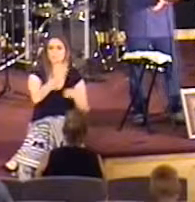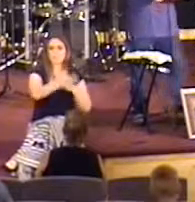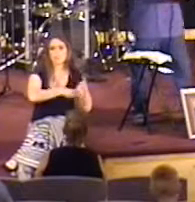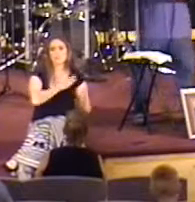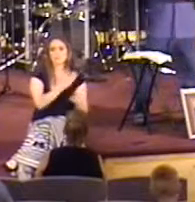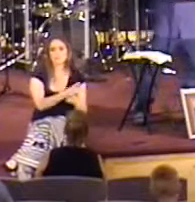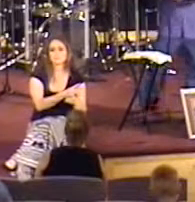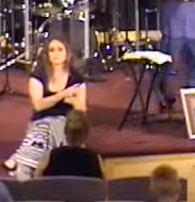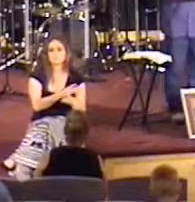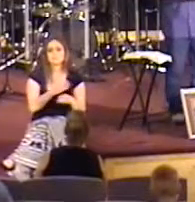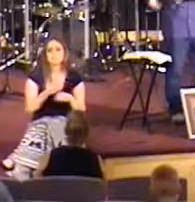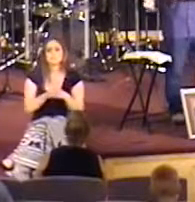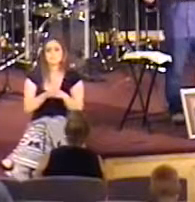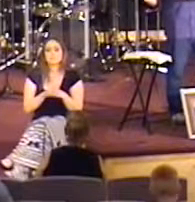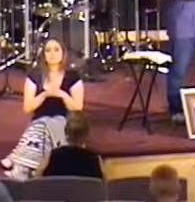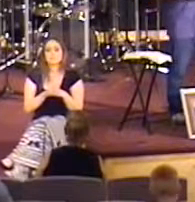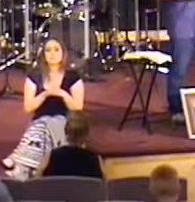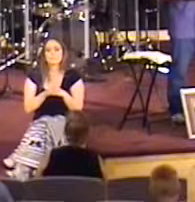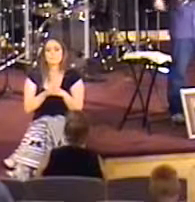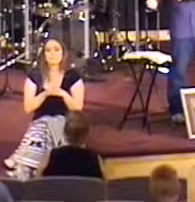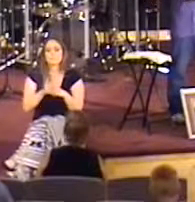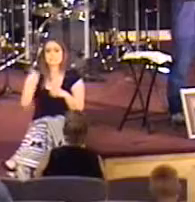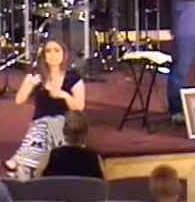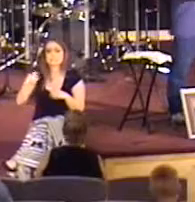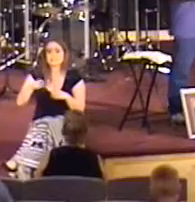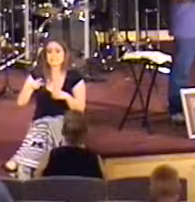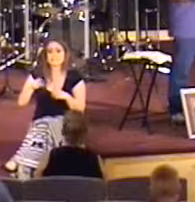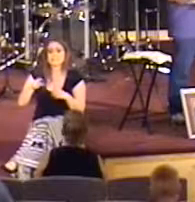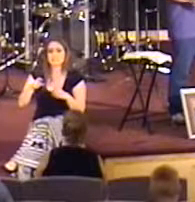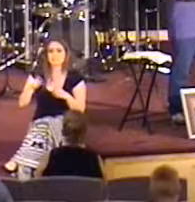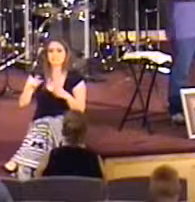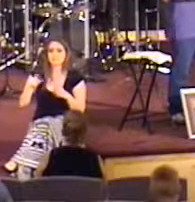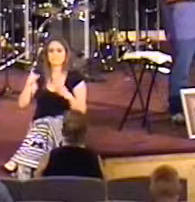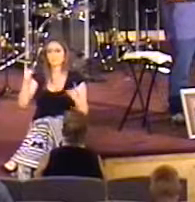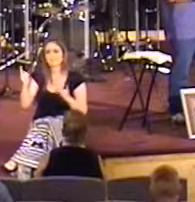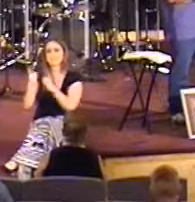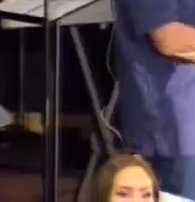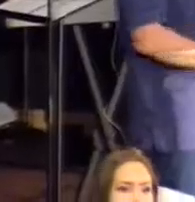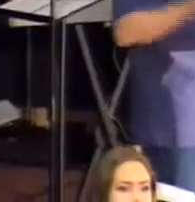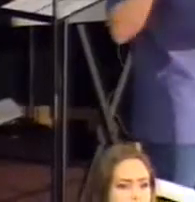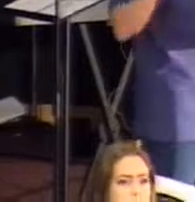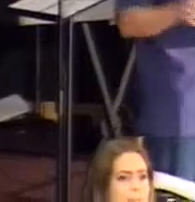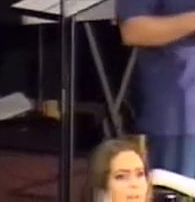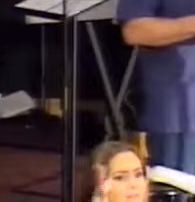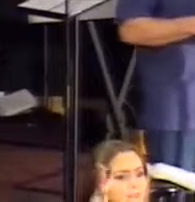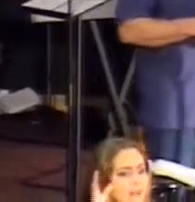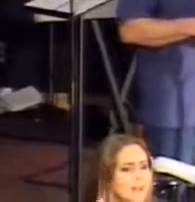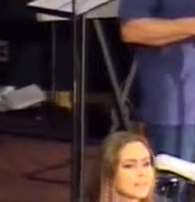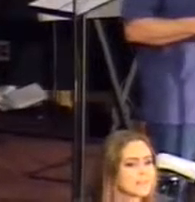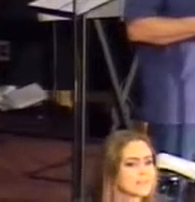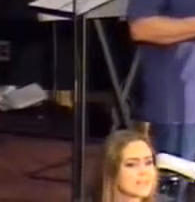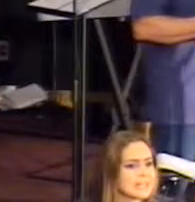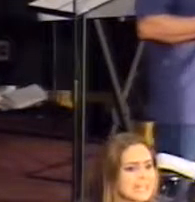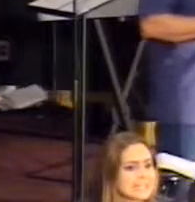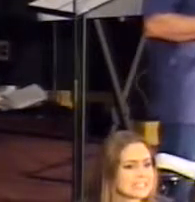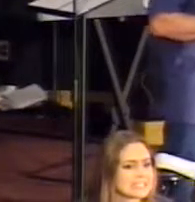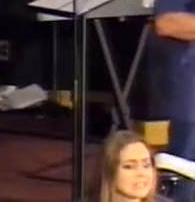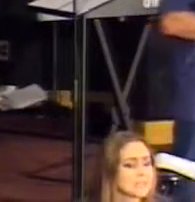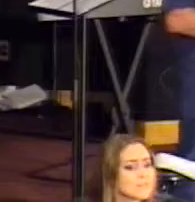pig cage, and finally says, you know, I need to go back to my Father. I need to reconcile with Him. I need forgiveness. I need to be restored.